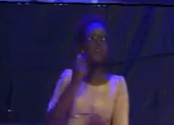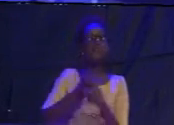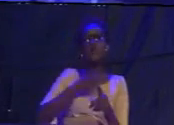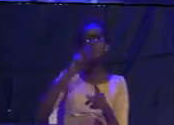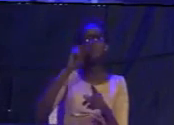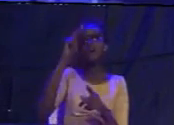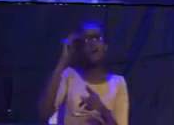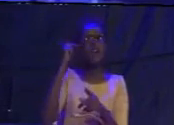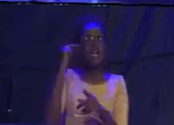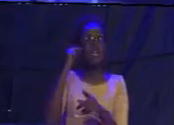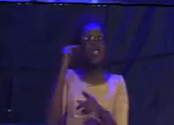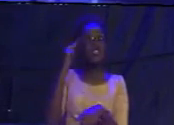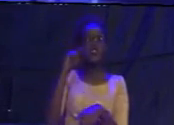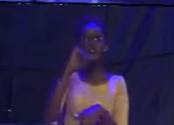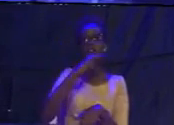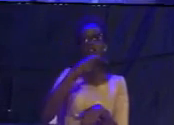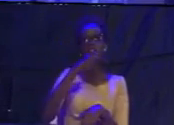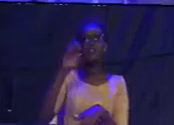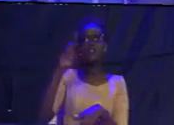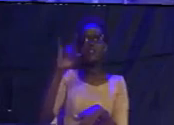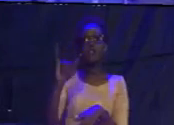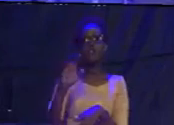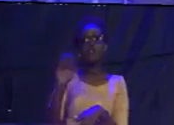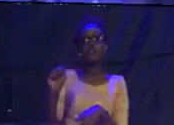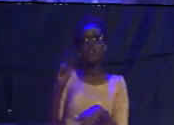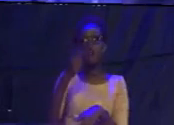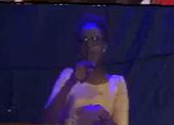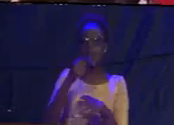which is where we get the word Niger and Nigeria.